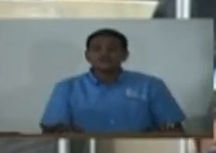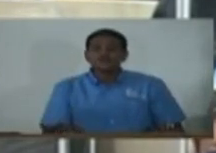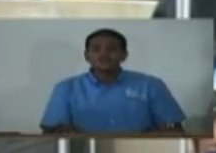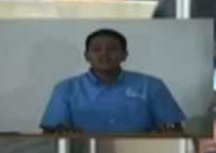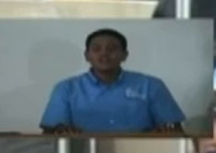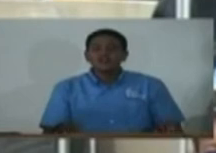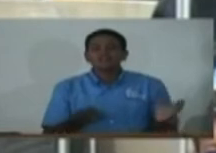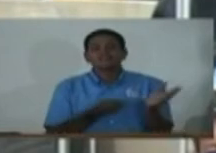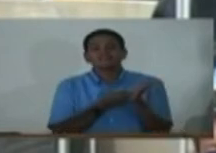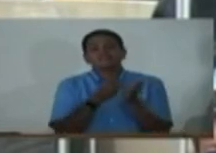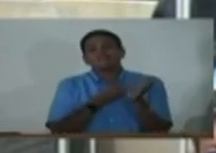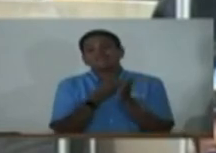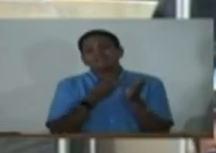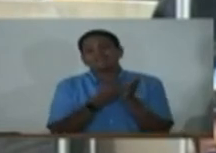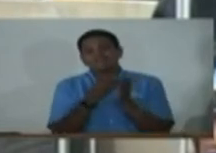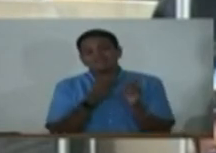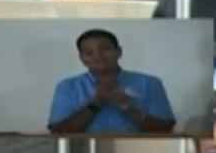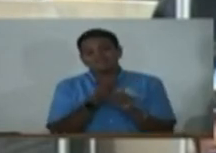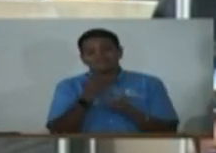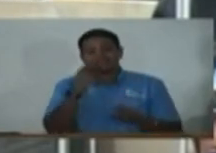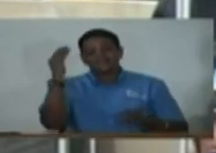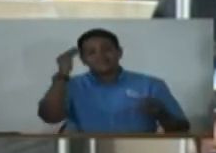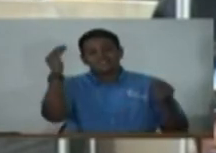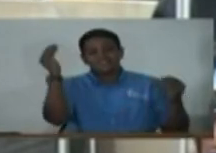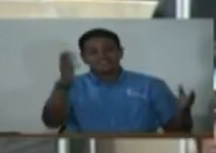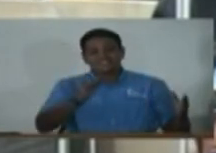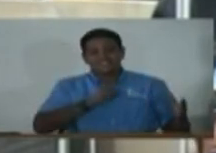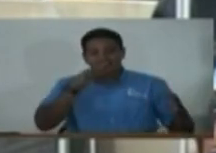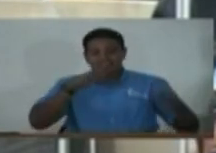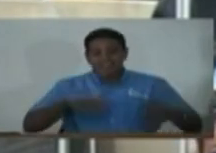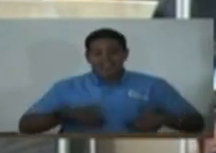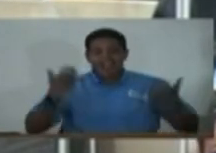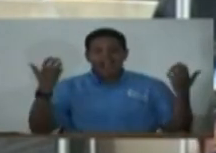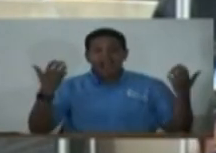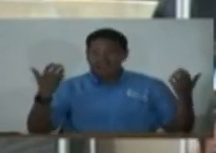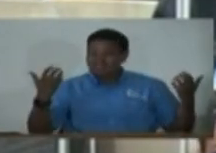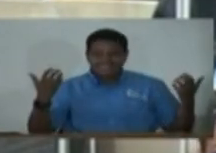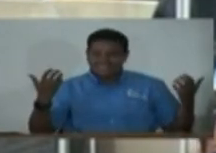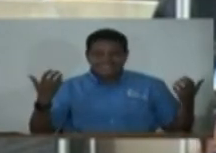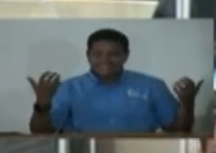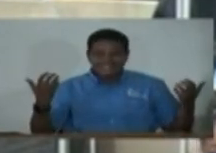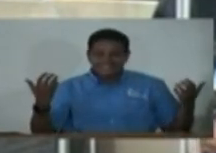honestly, to say I am upset is an understatement.